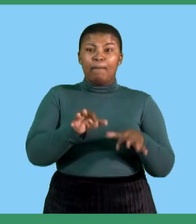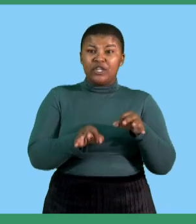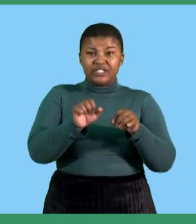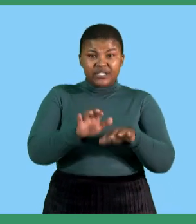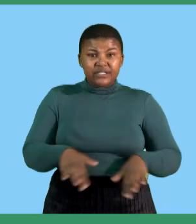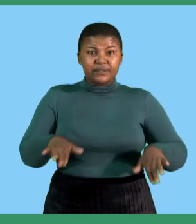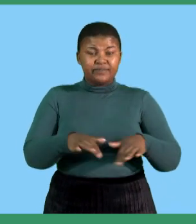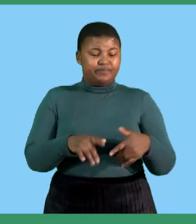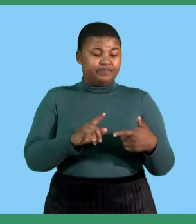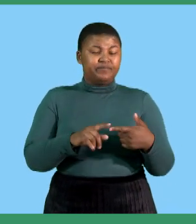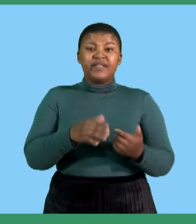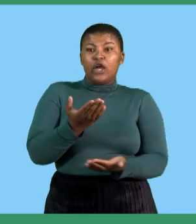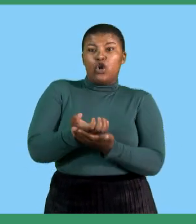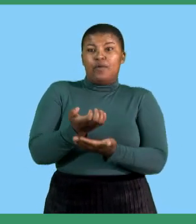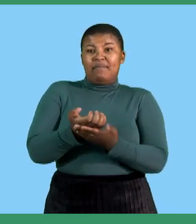our political,